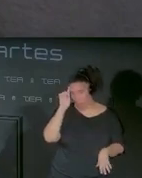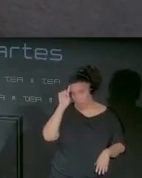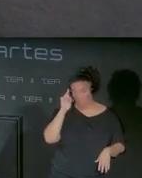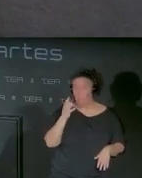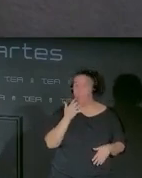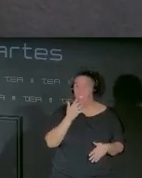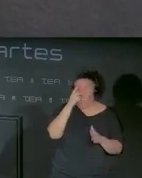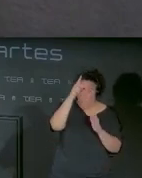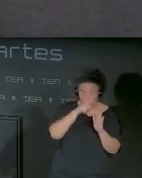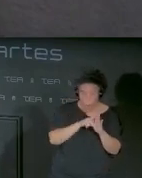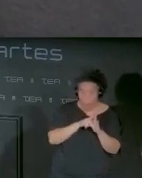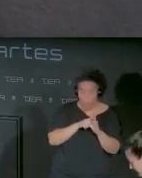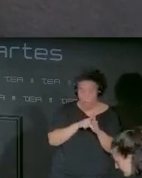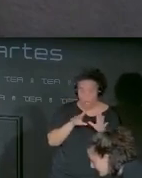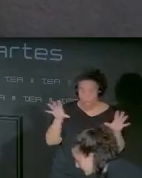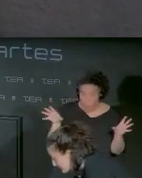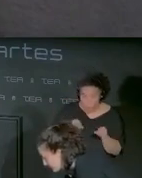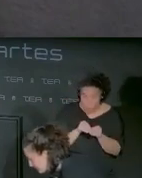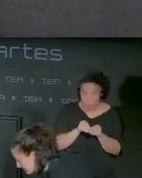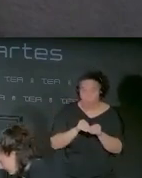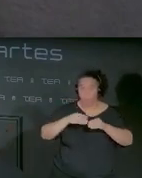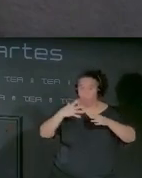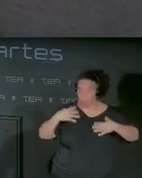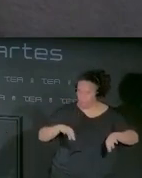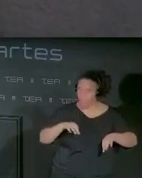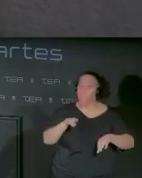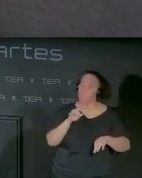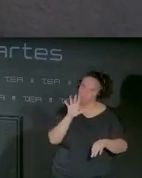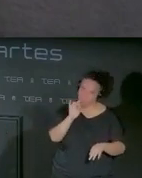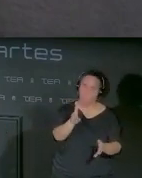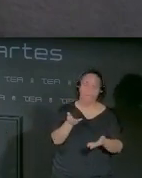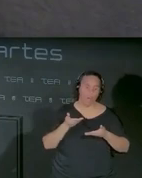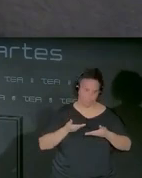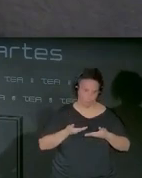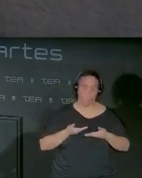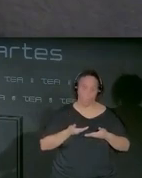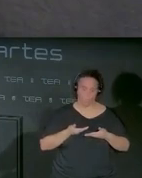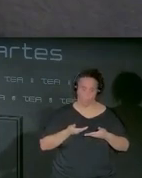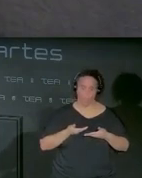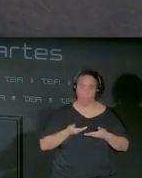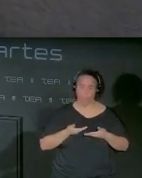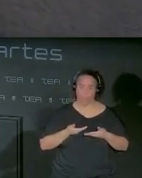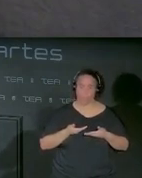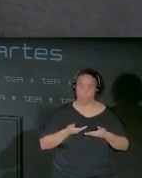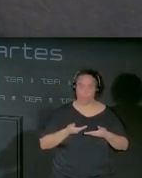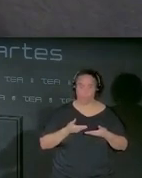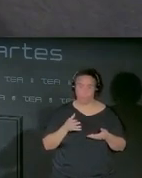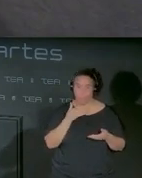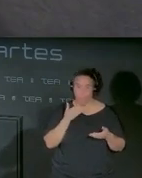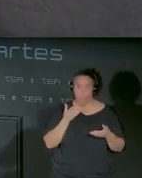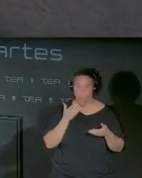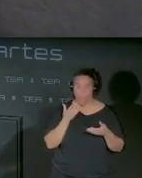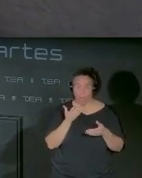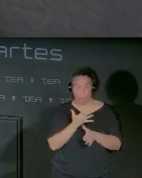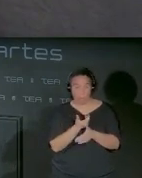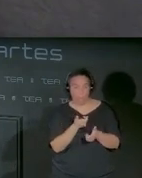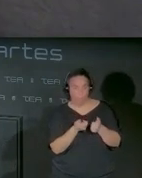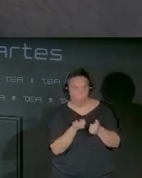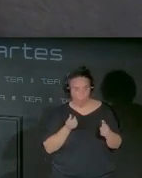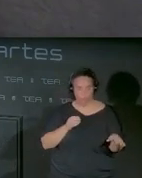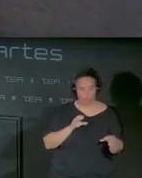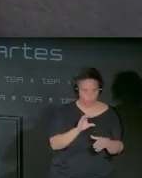the funding rules, but also if you want to support events and stuff like that, you always have to find a solution that works within